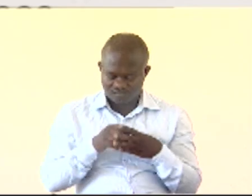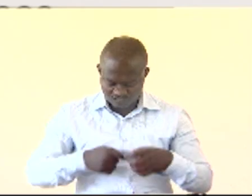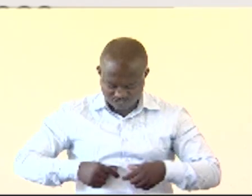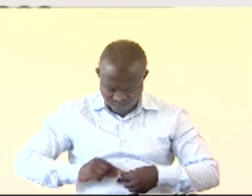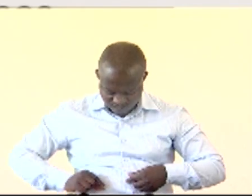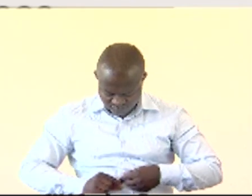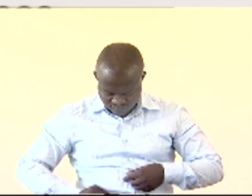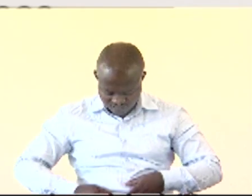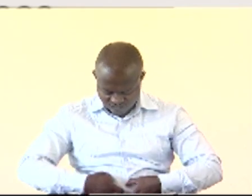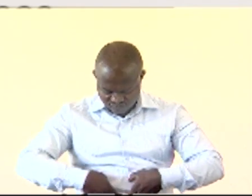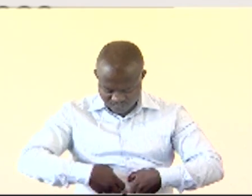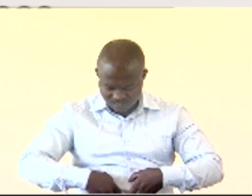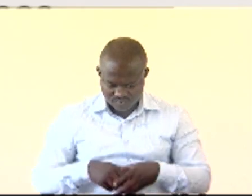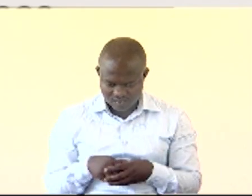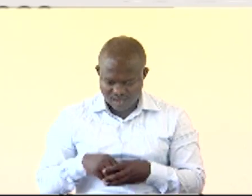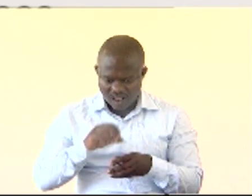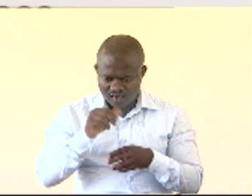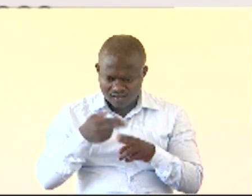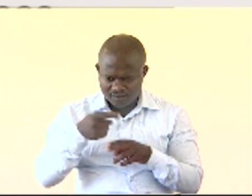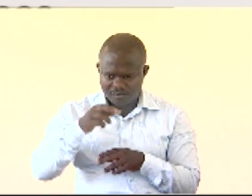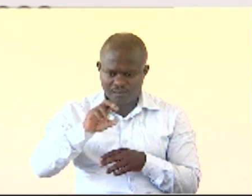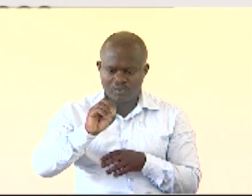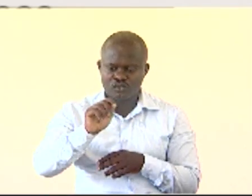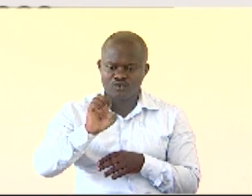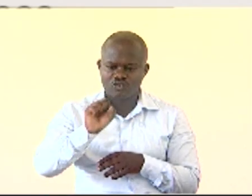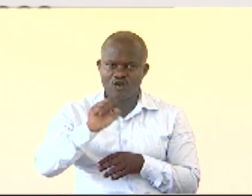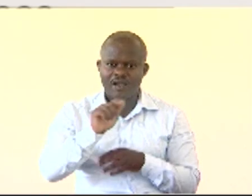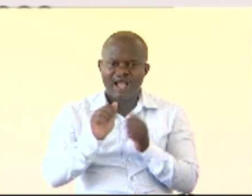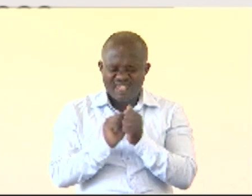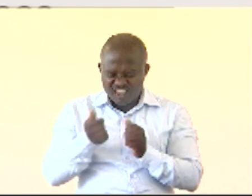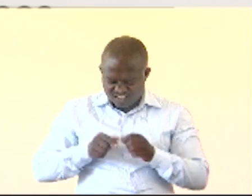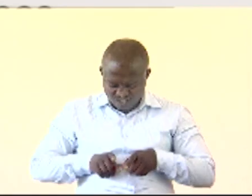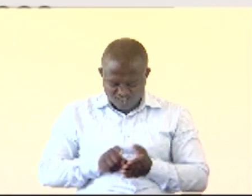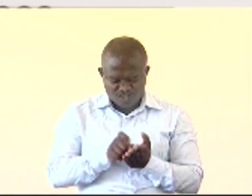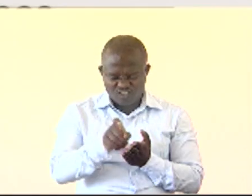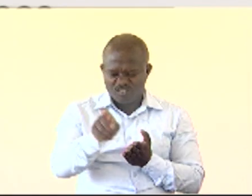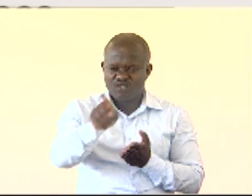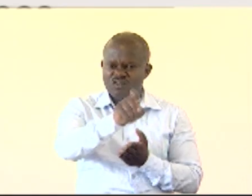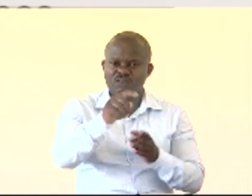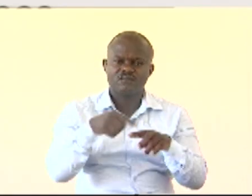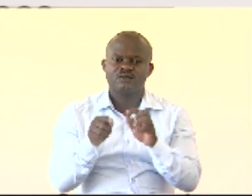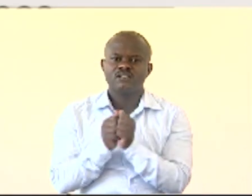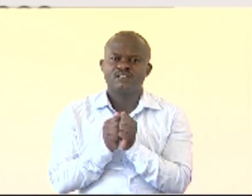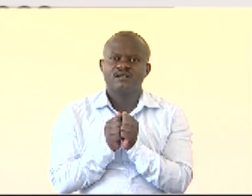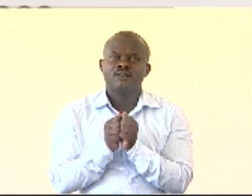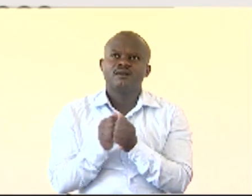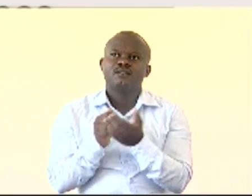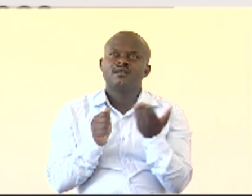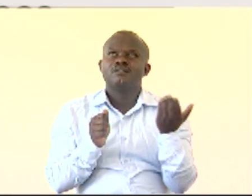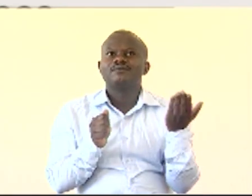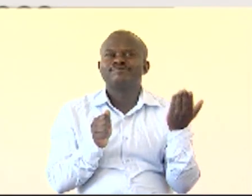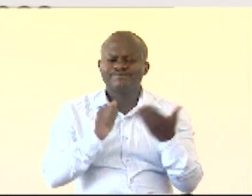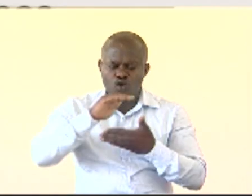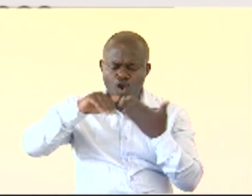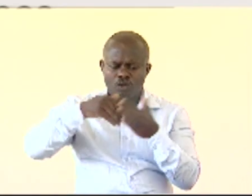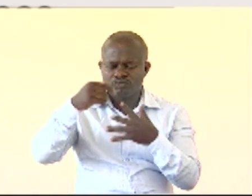by protozoa and even the bacteria. All these viruses, fungi,